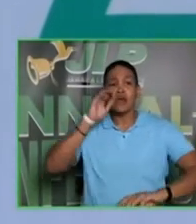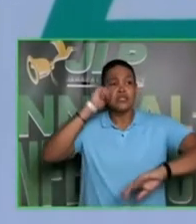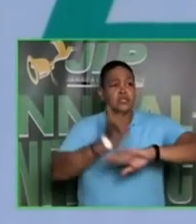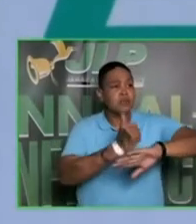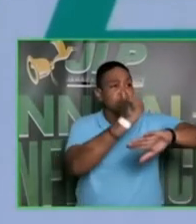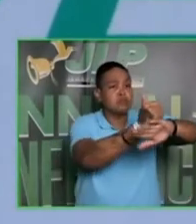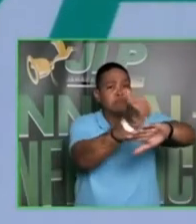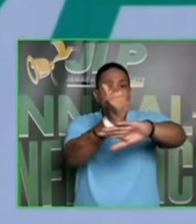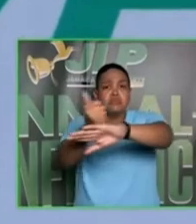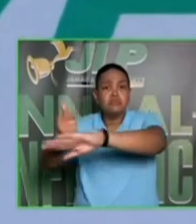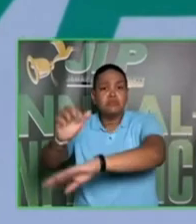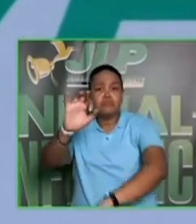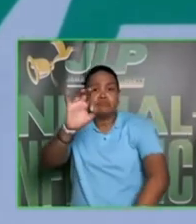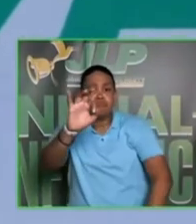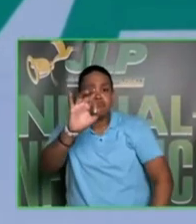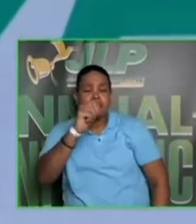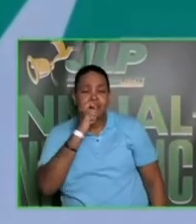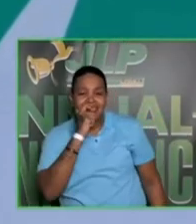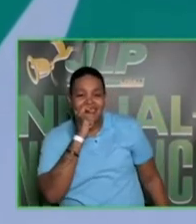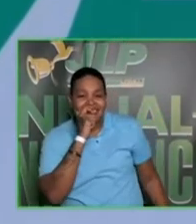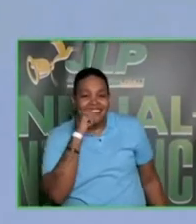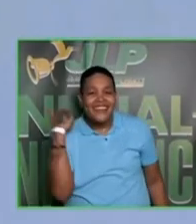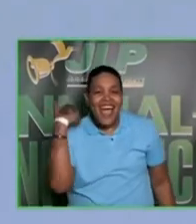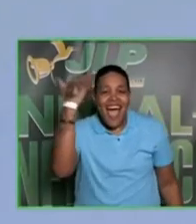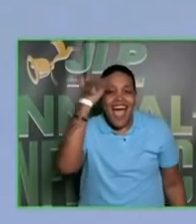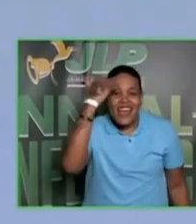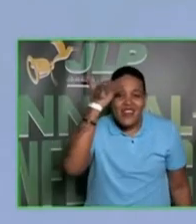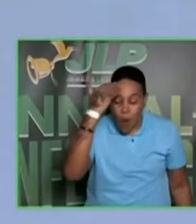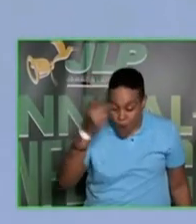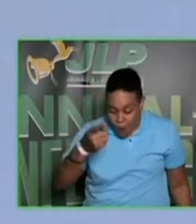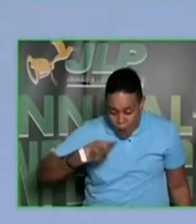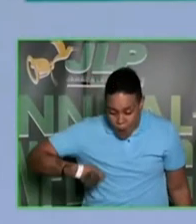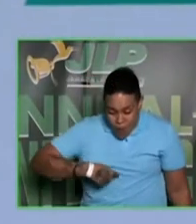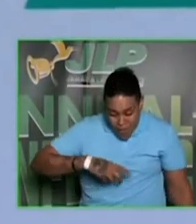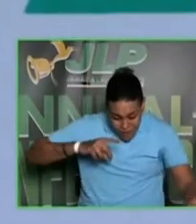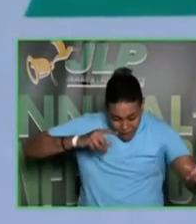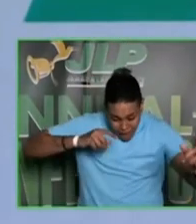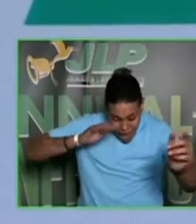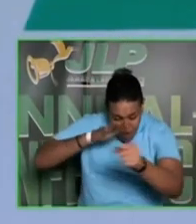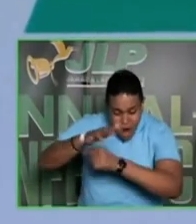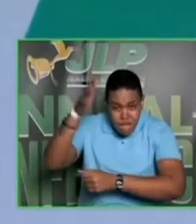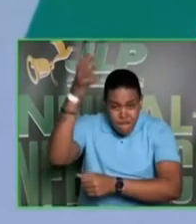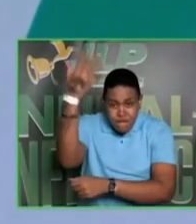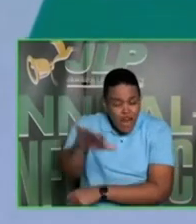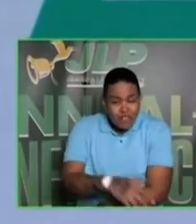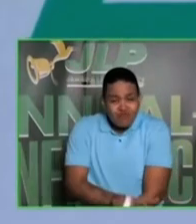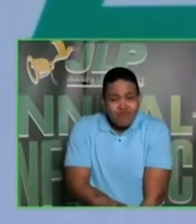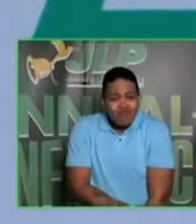people. But I know that we can't do it fast enough. I